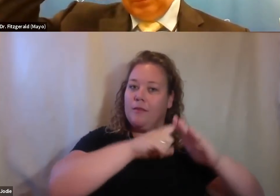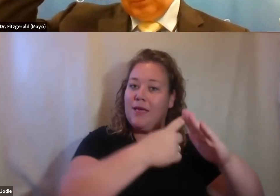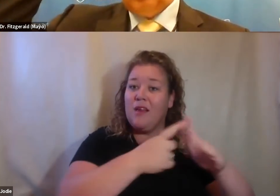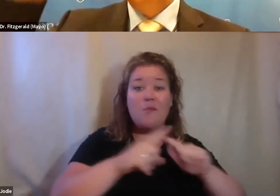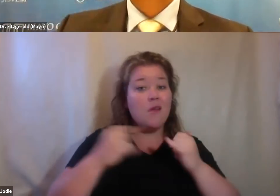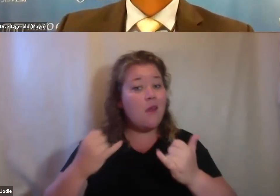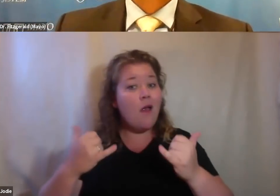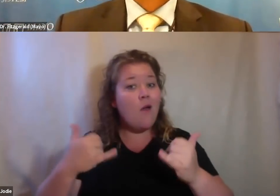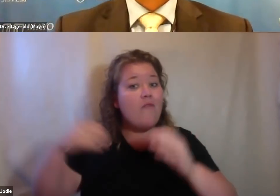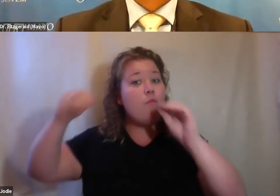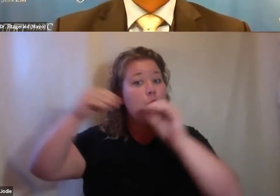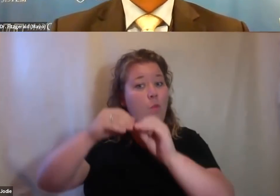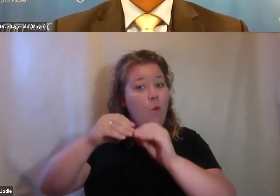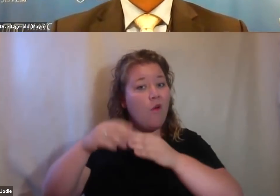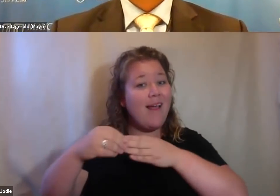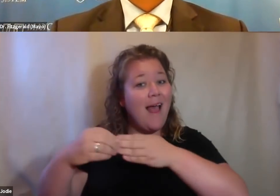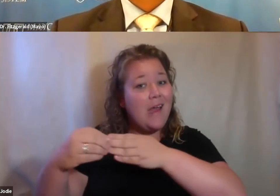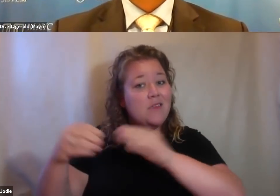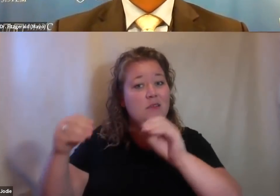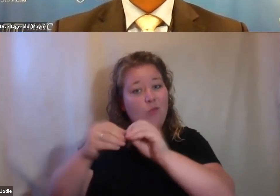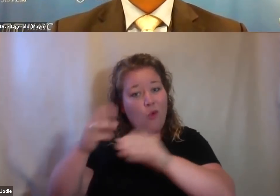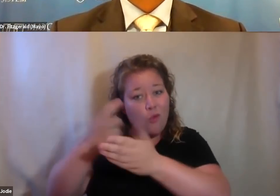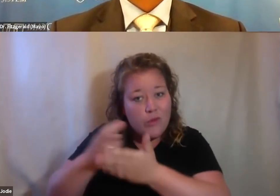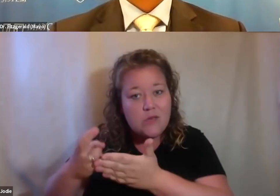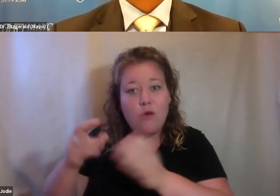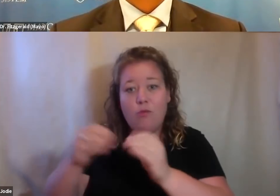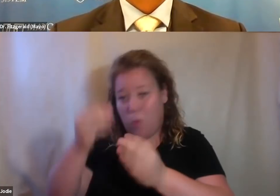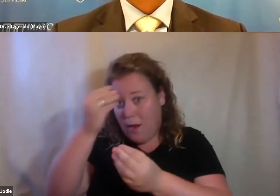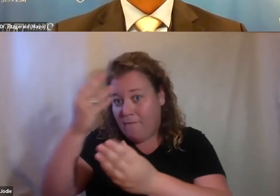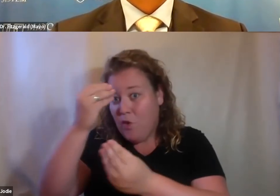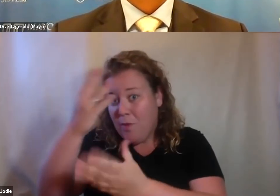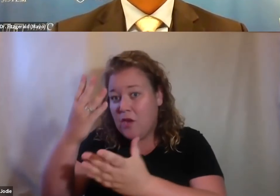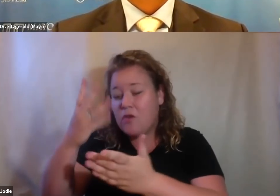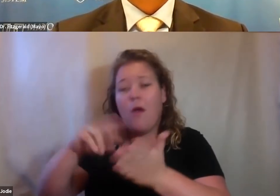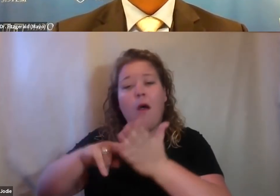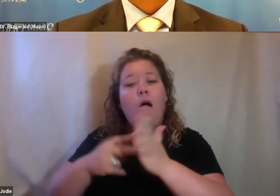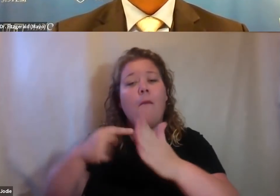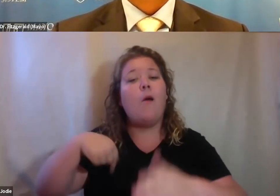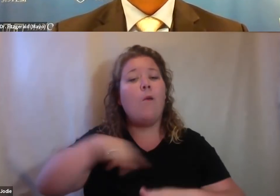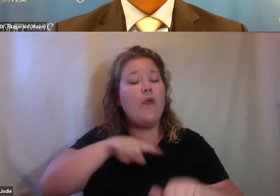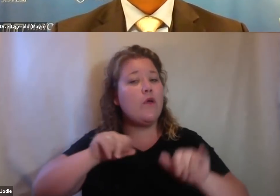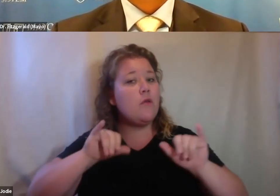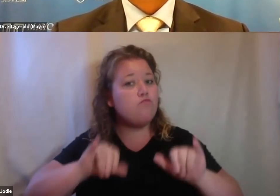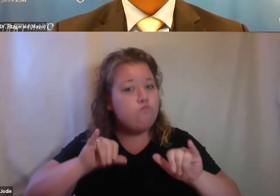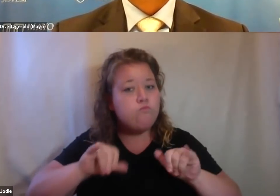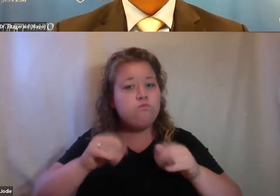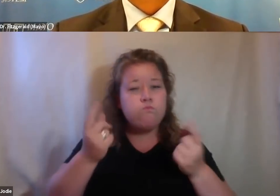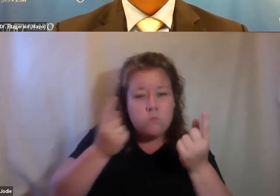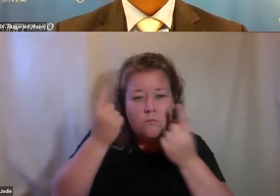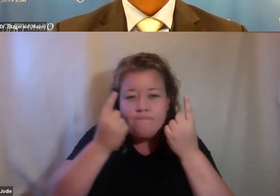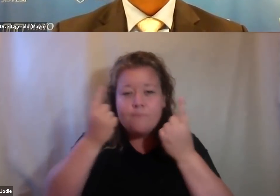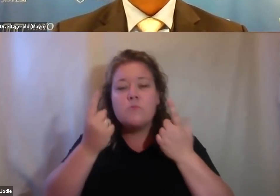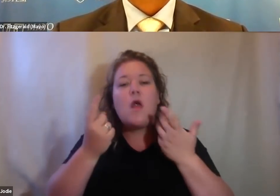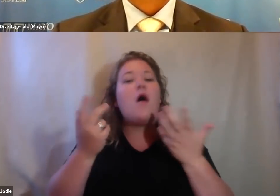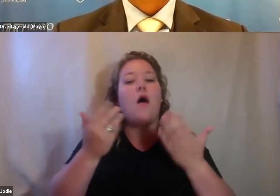new resources, it really gave us an opportunity to take a look of what are the tools that can move us to the next phase that's best to